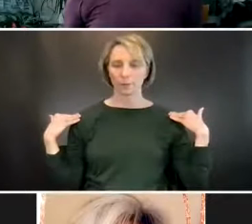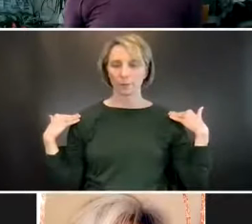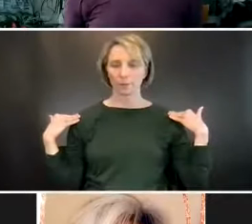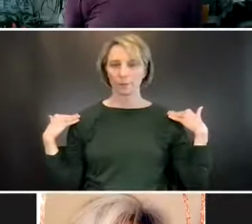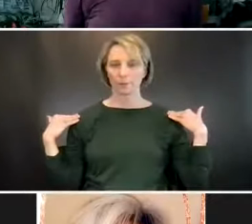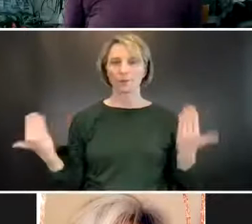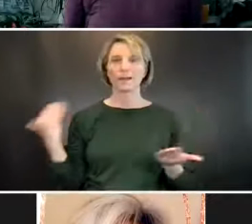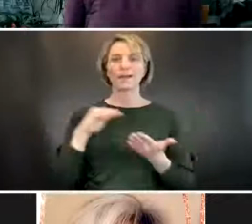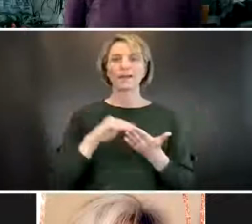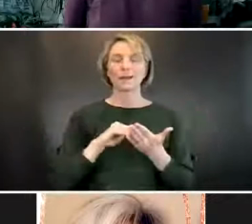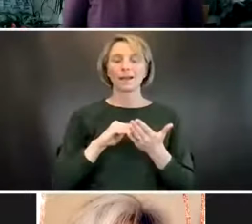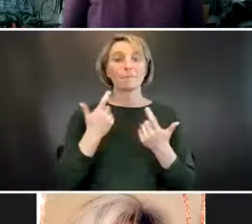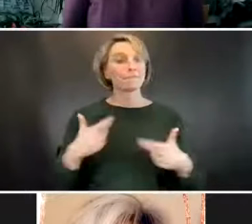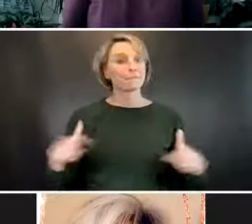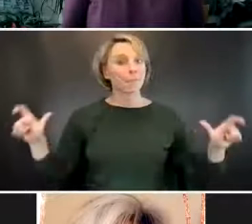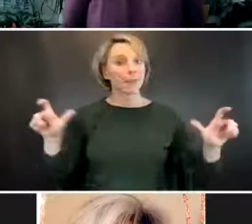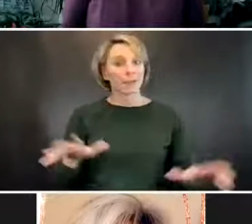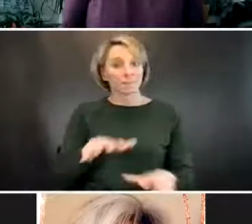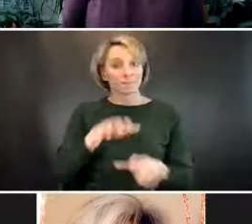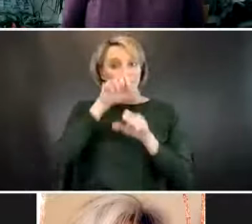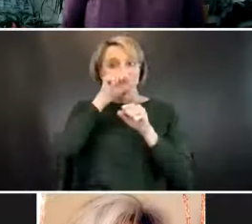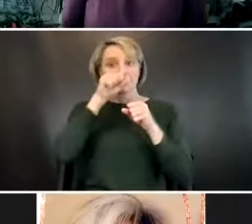Big inhale, lift the shoulders up.